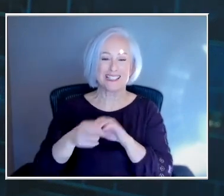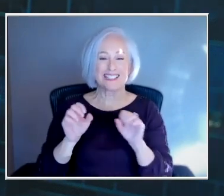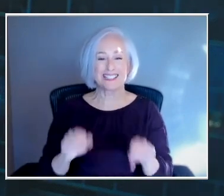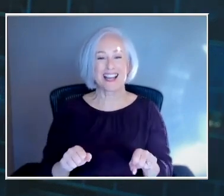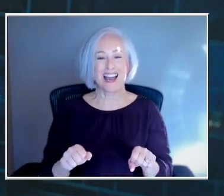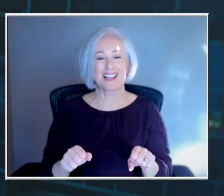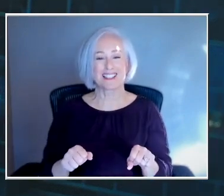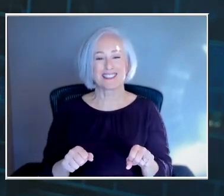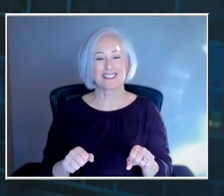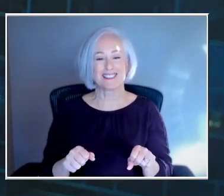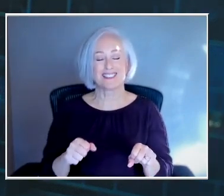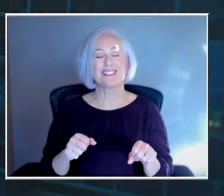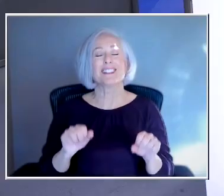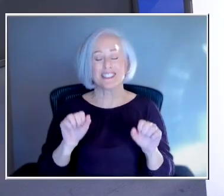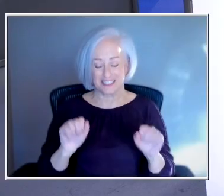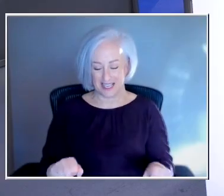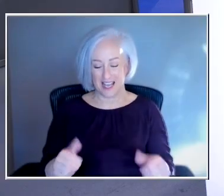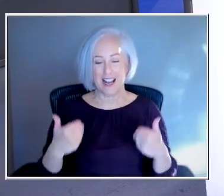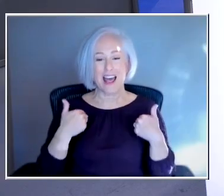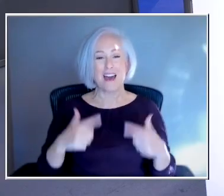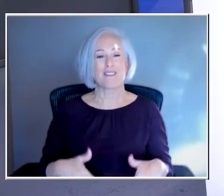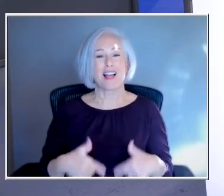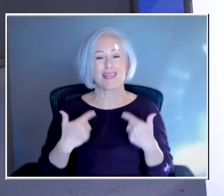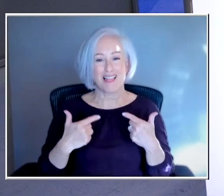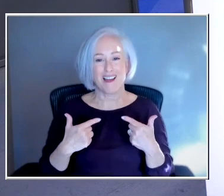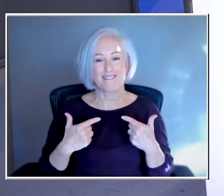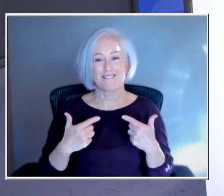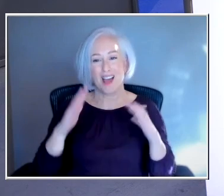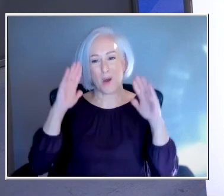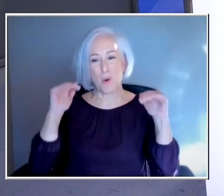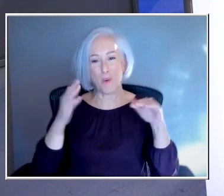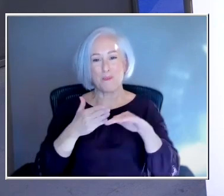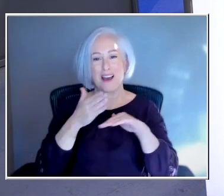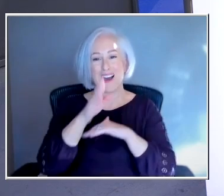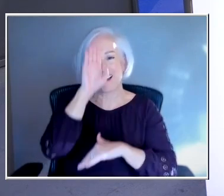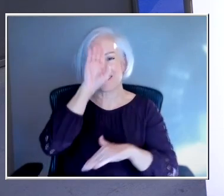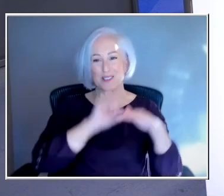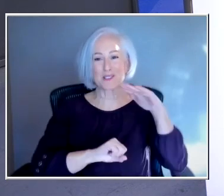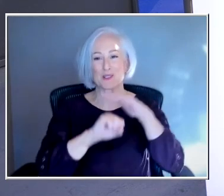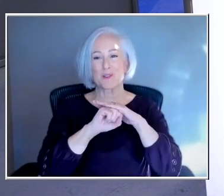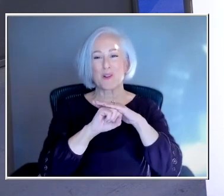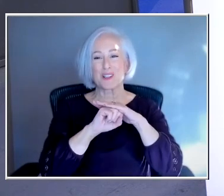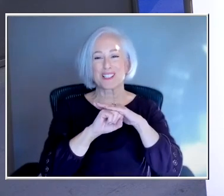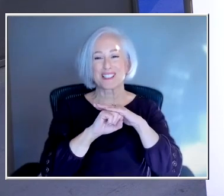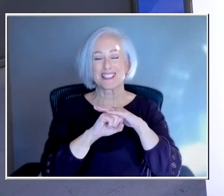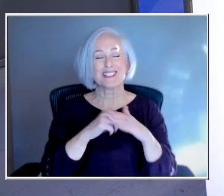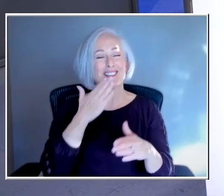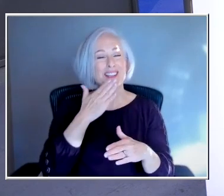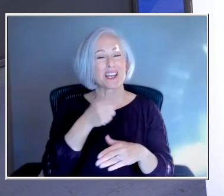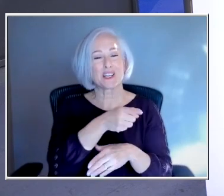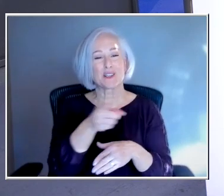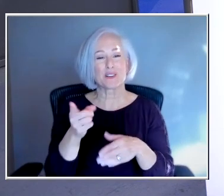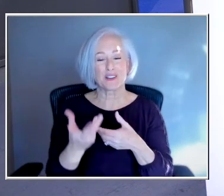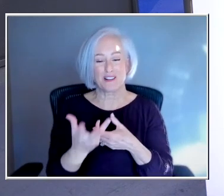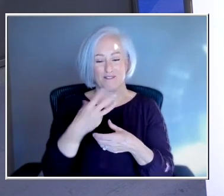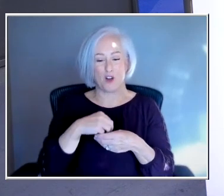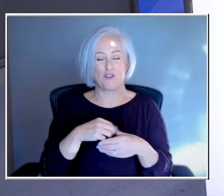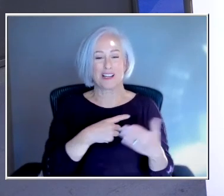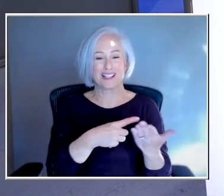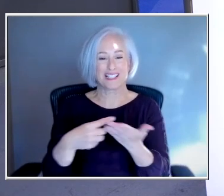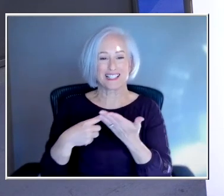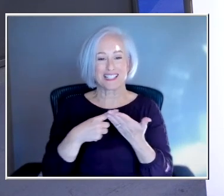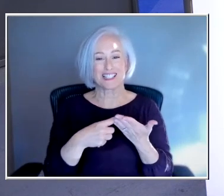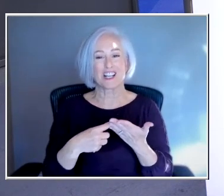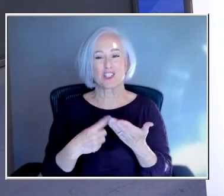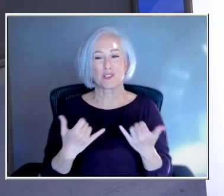hope after stroke. Love it, love it. Thanks to everyone just being a part of this very, very important discussion. Okay, so pop